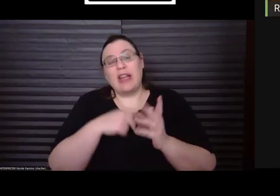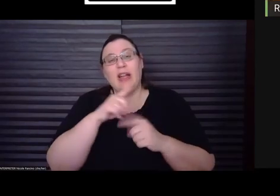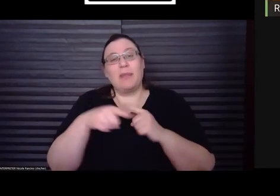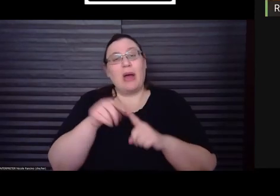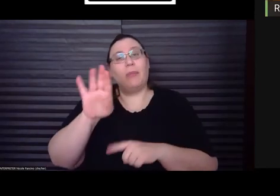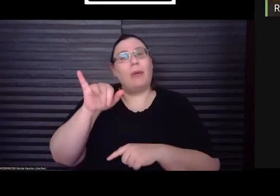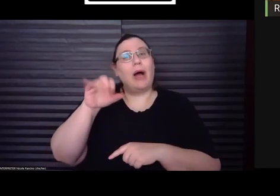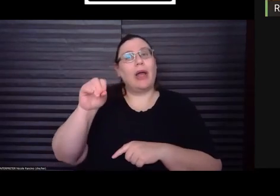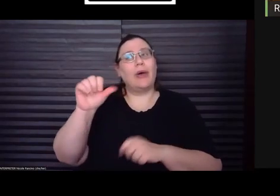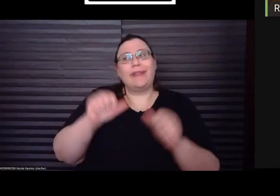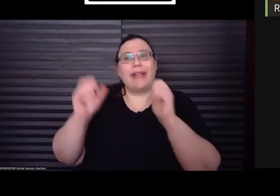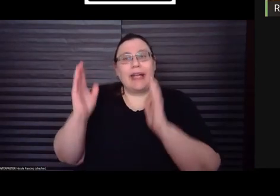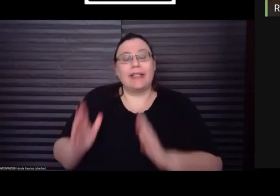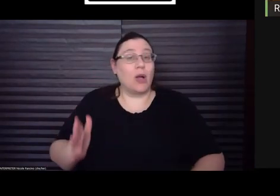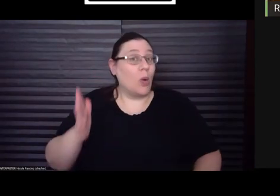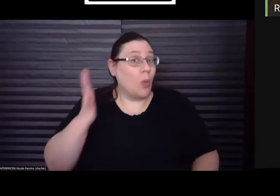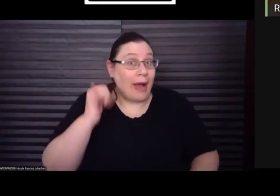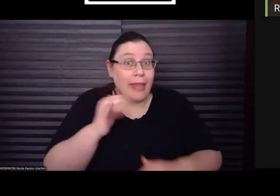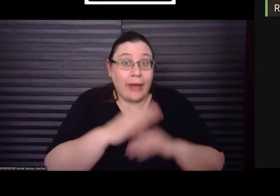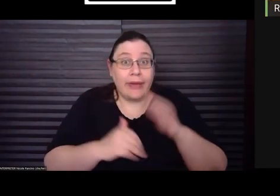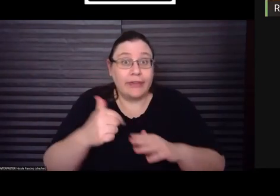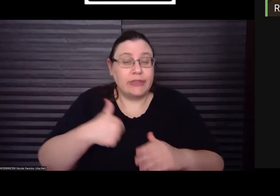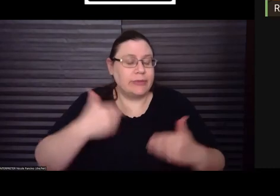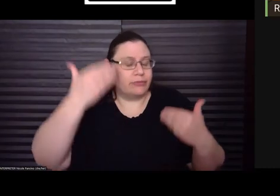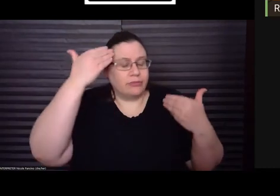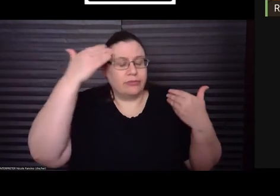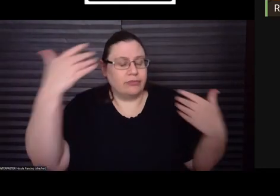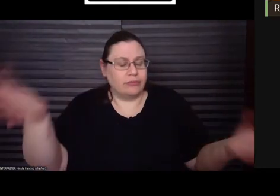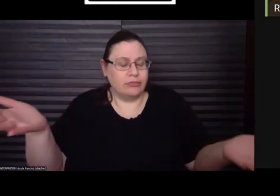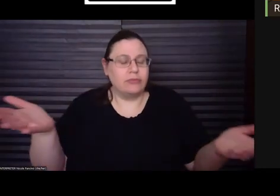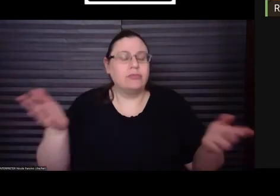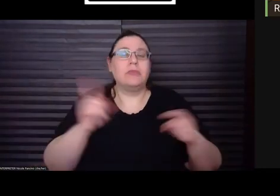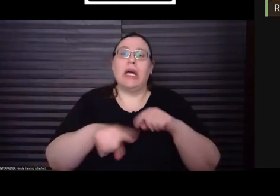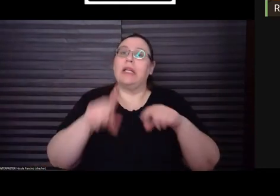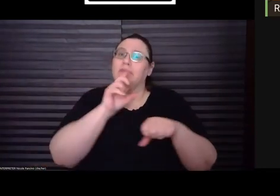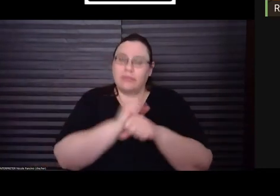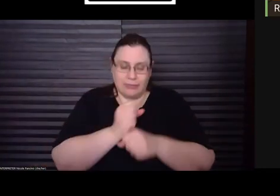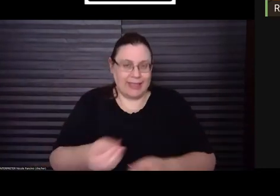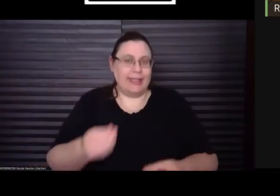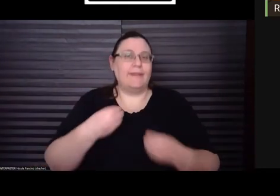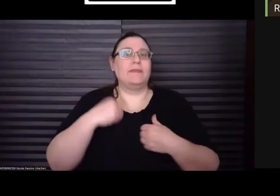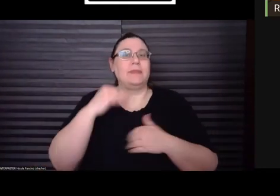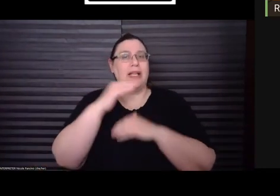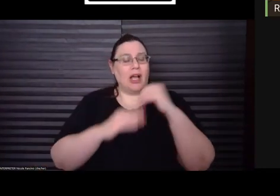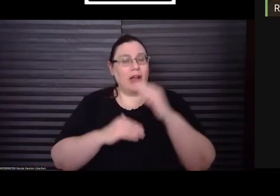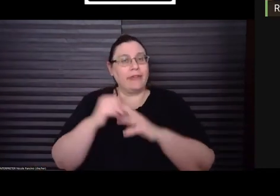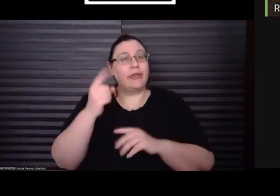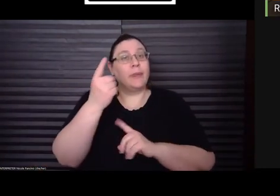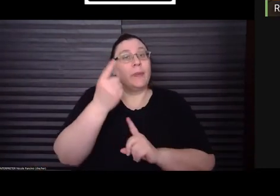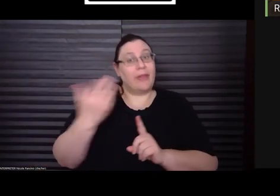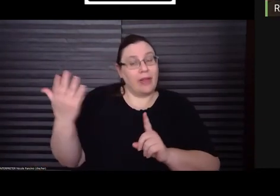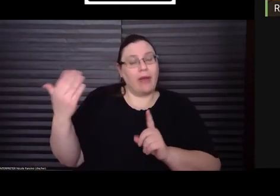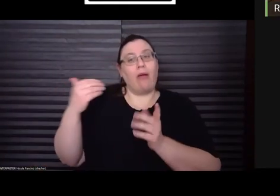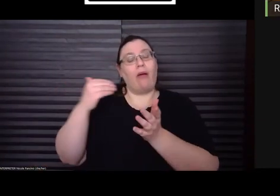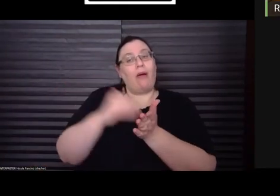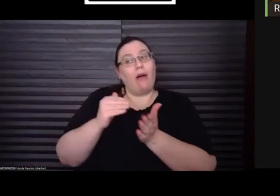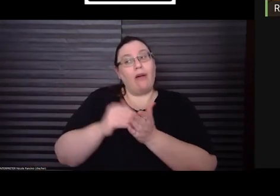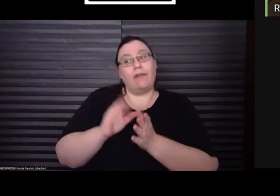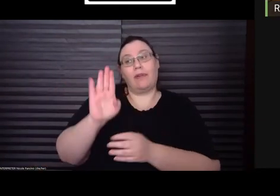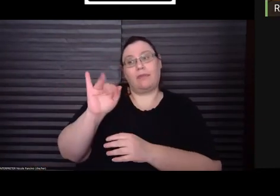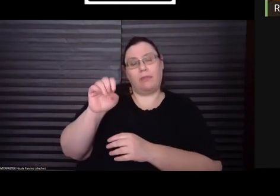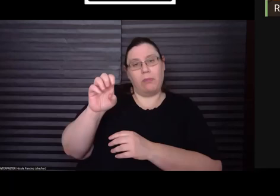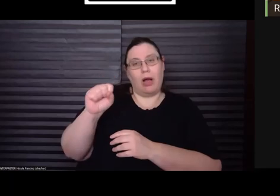of the biographies of scientists. I don't know why I find it so comforting, but it is comforting. And one thing is that often